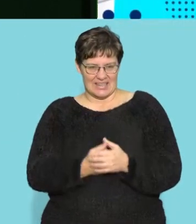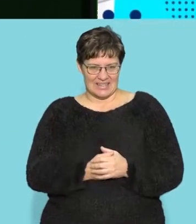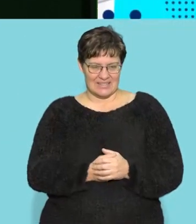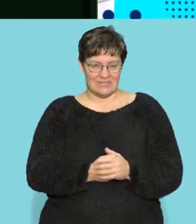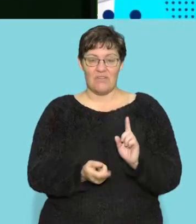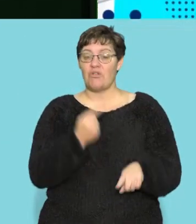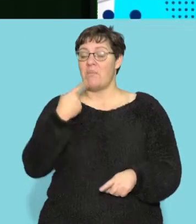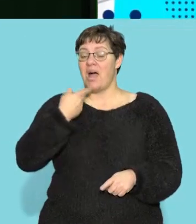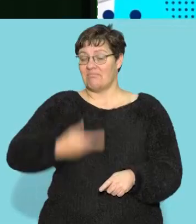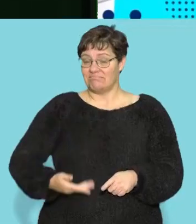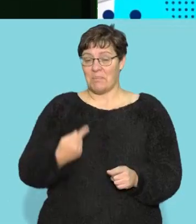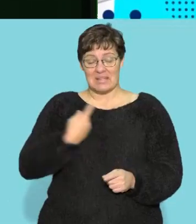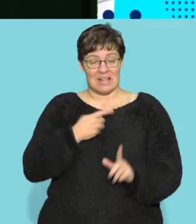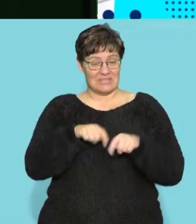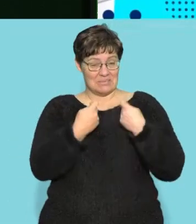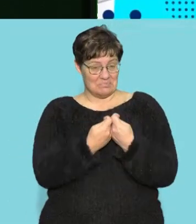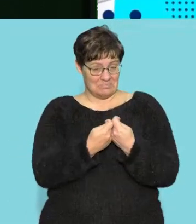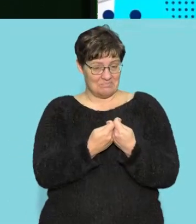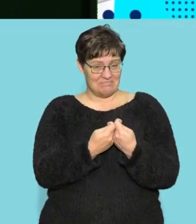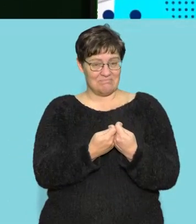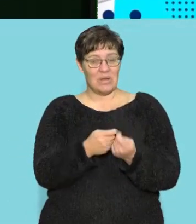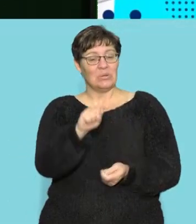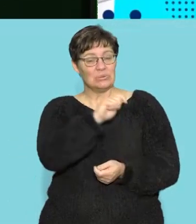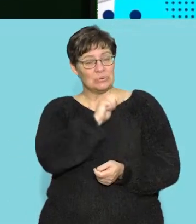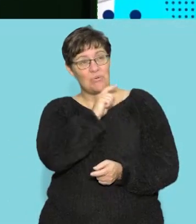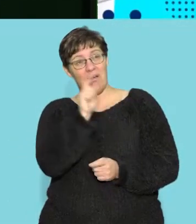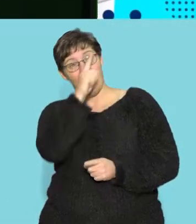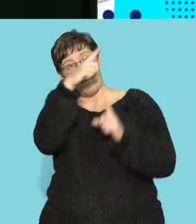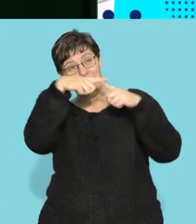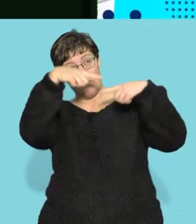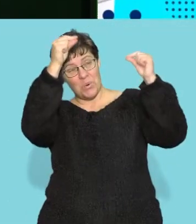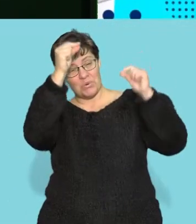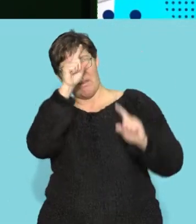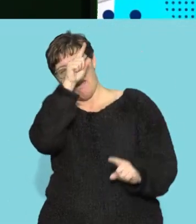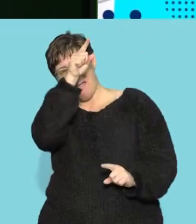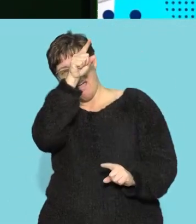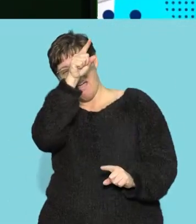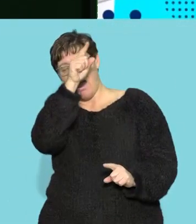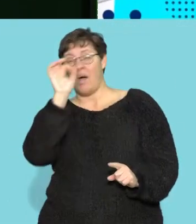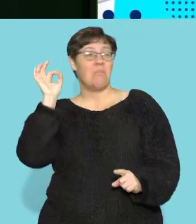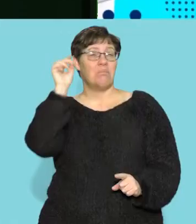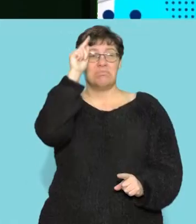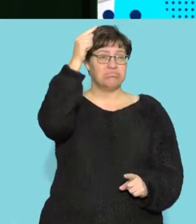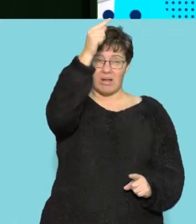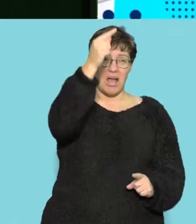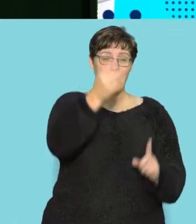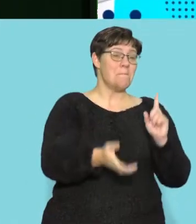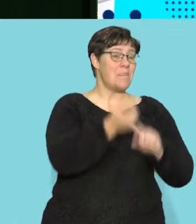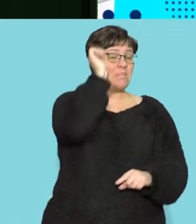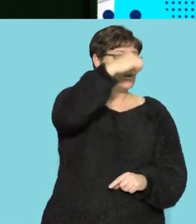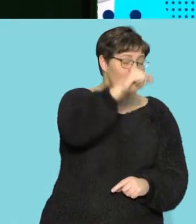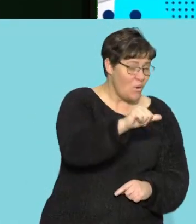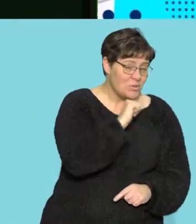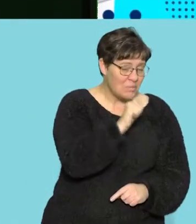From Ashraf Patel and the team, definitely you're aiming for the moon, but whether you get there or not is not important.